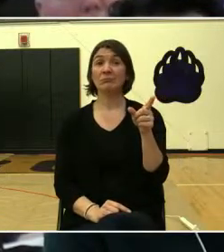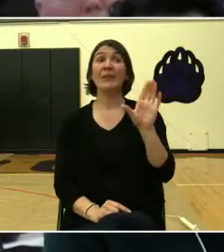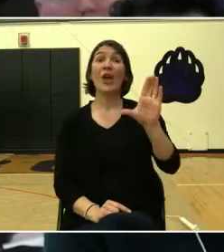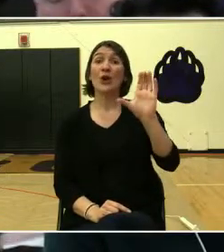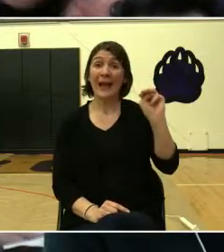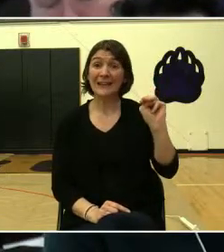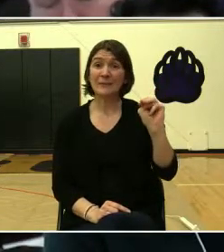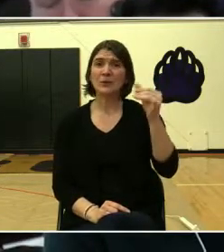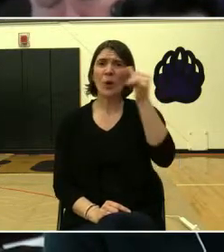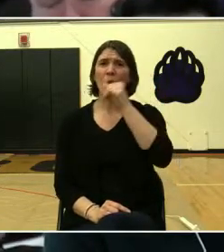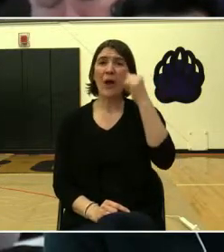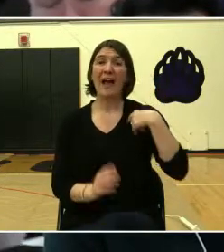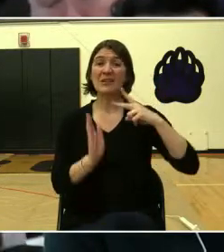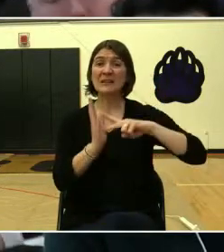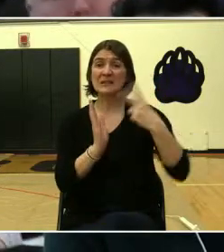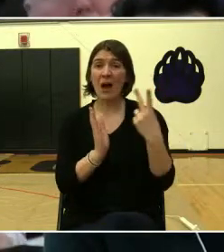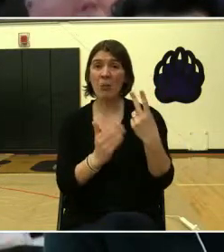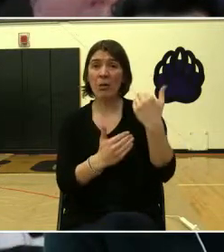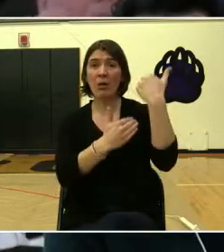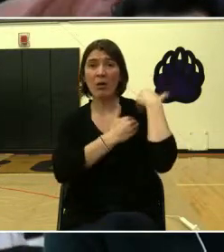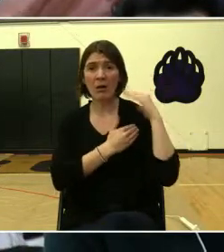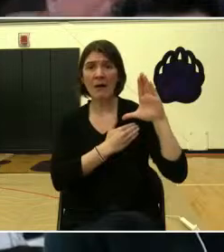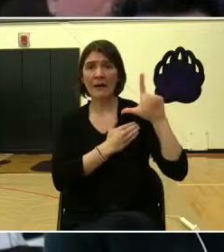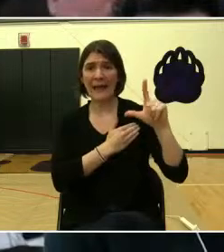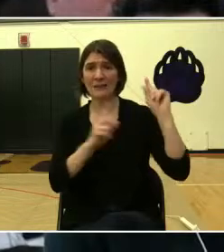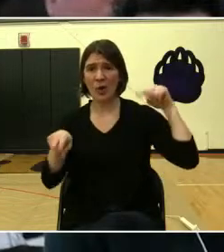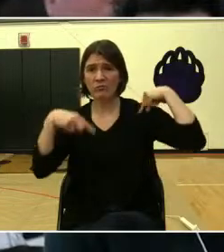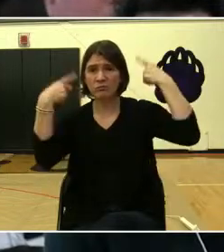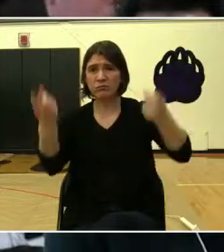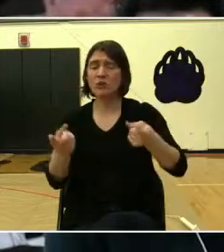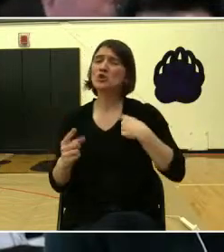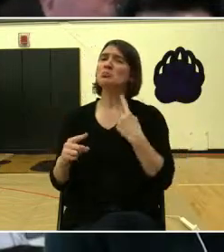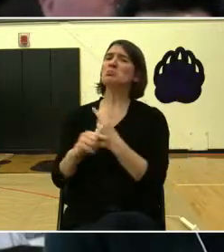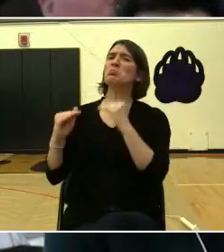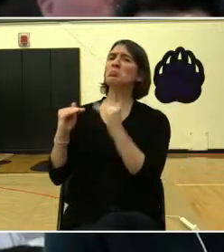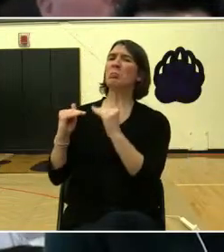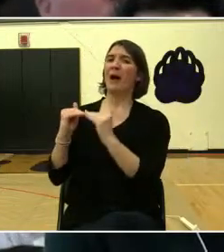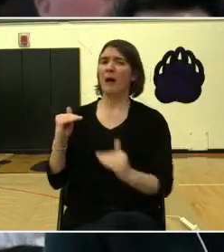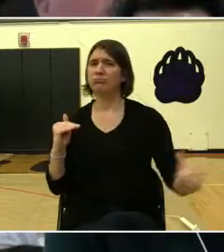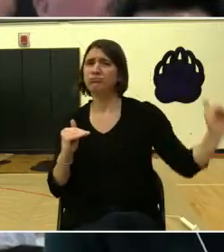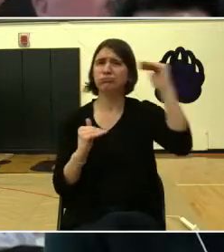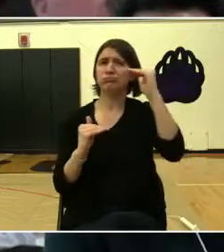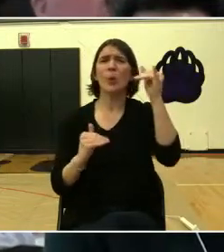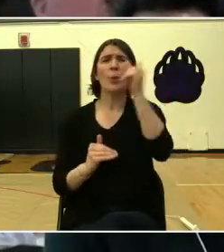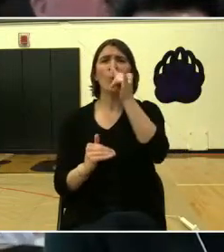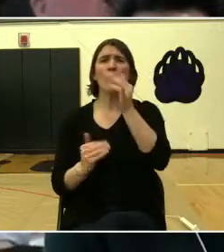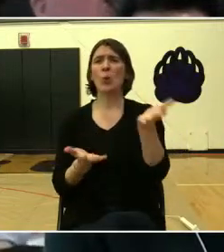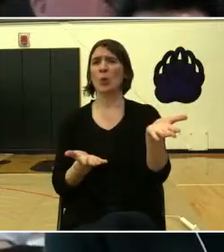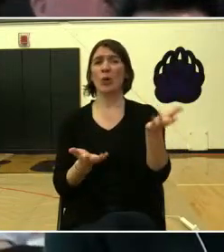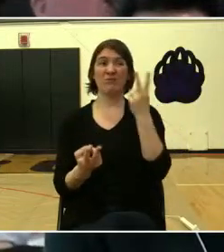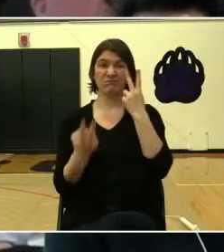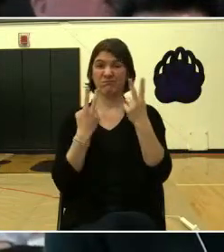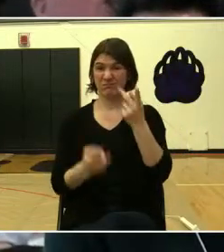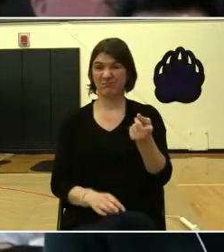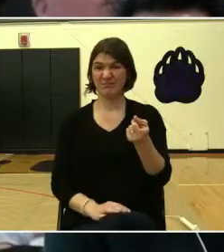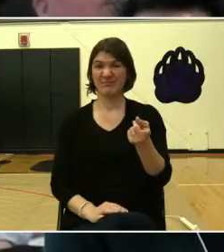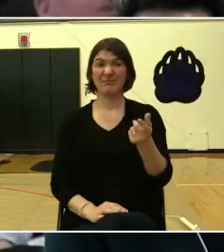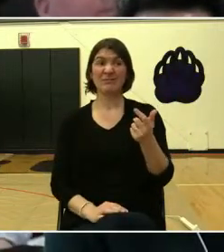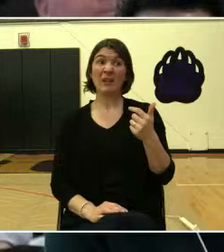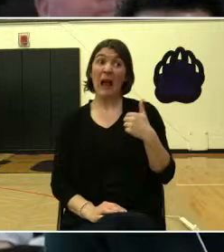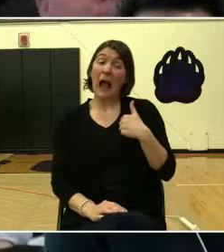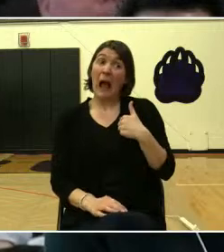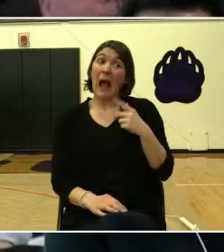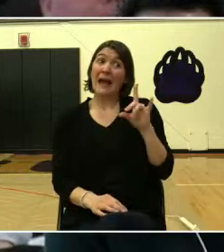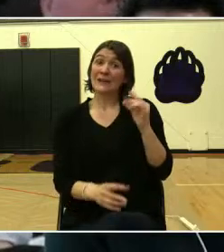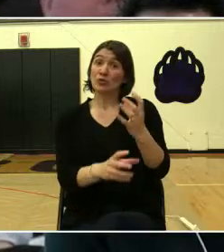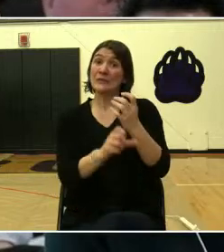managers have twice the case L load of what would be a comfortable case load for them I've been the recipient